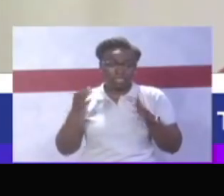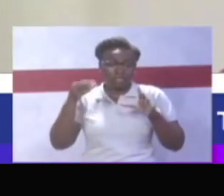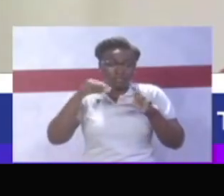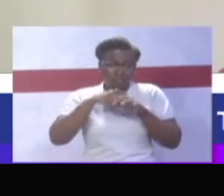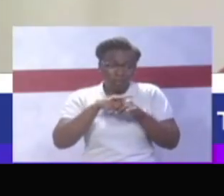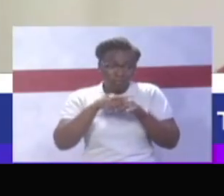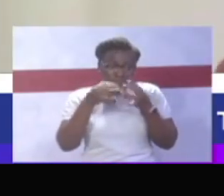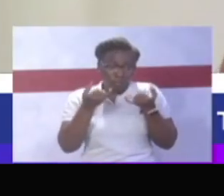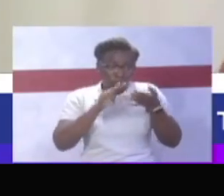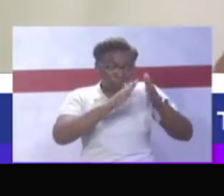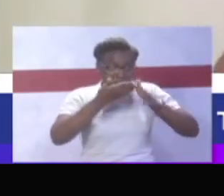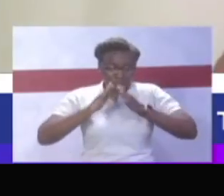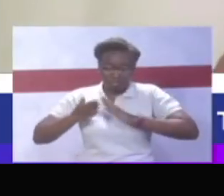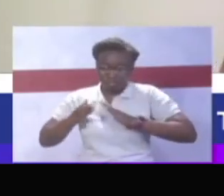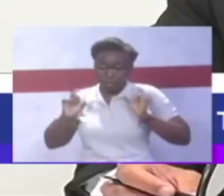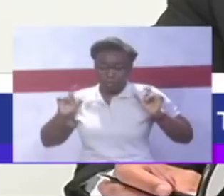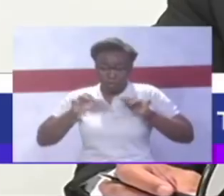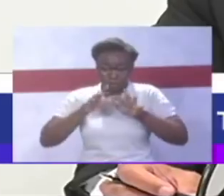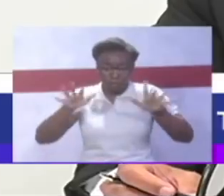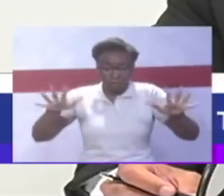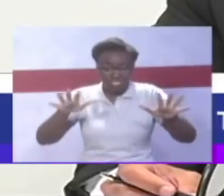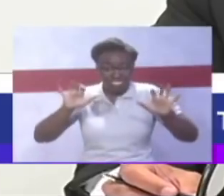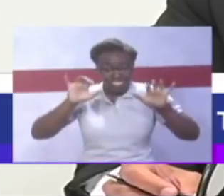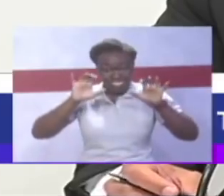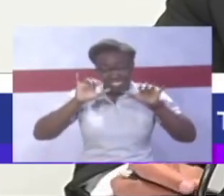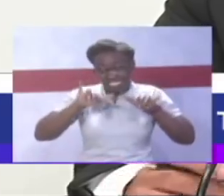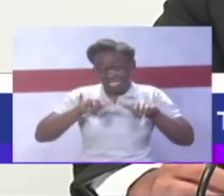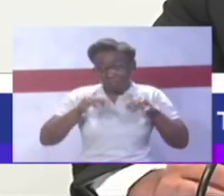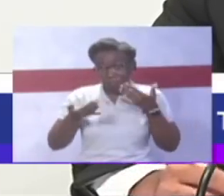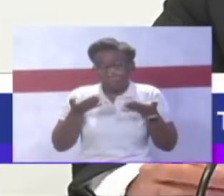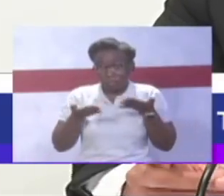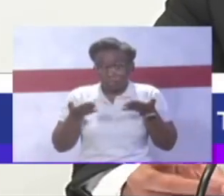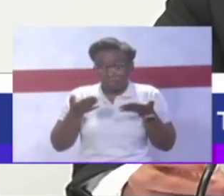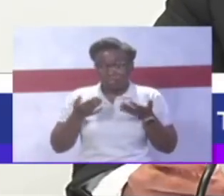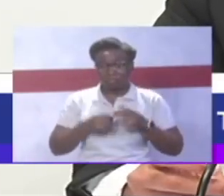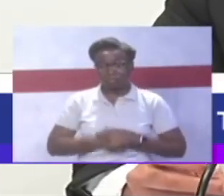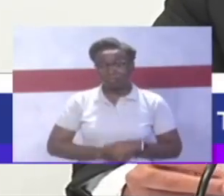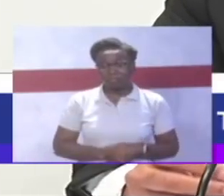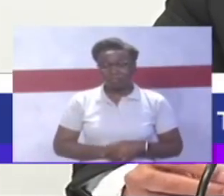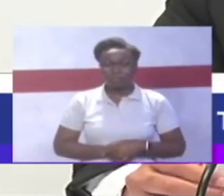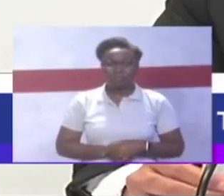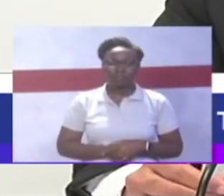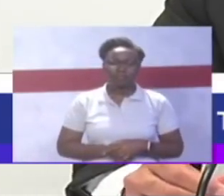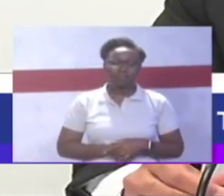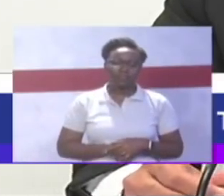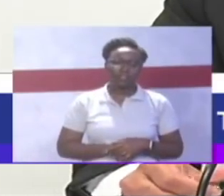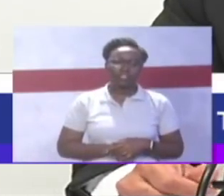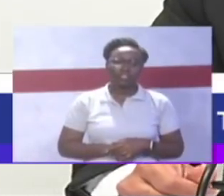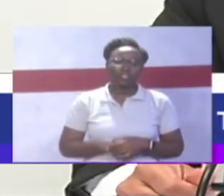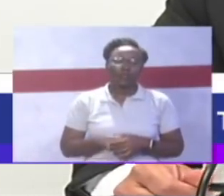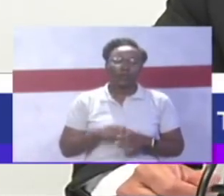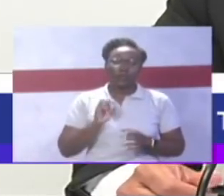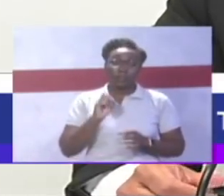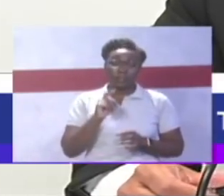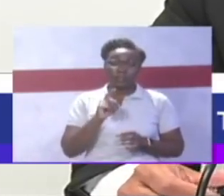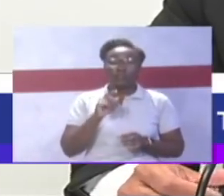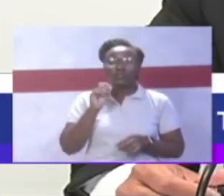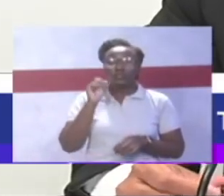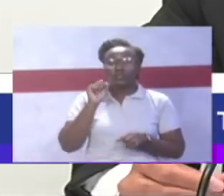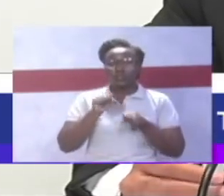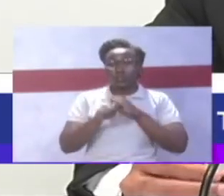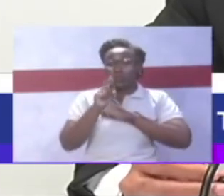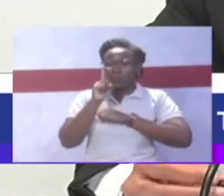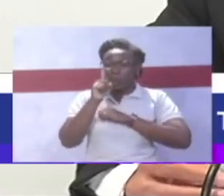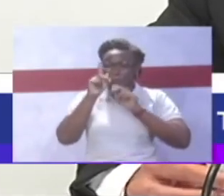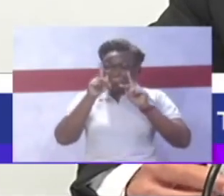Thank you. Okay, so basically you asked about the unvaccinated. So there's 1 person out of all the adults that